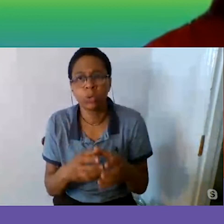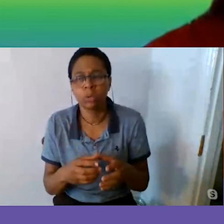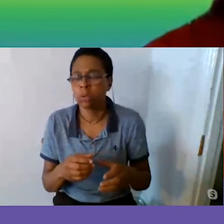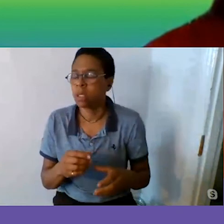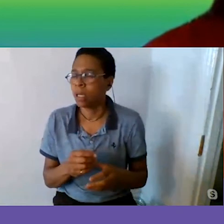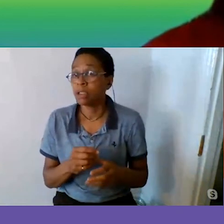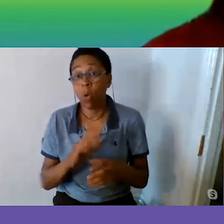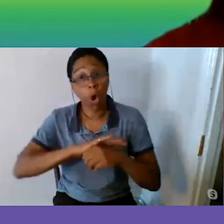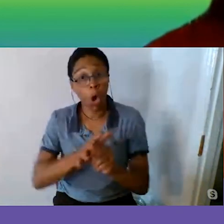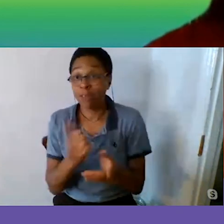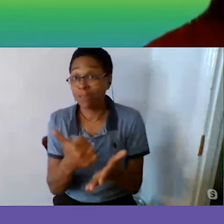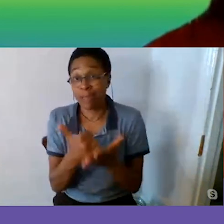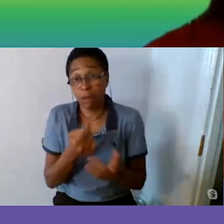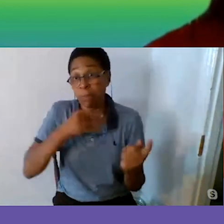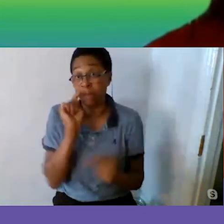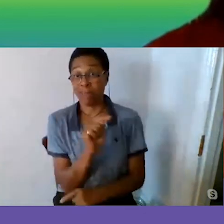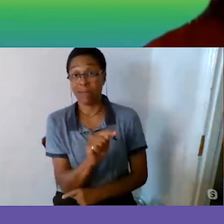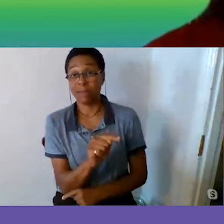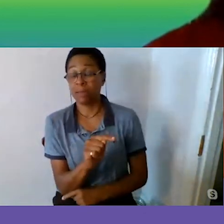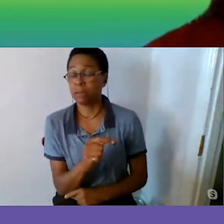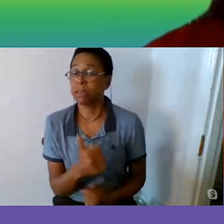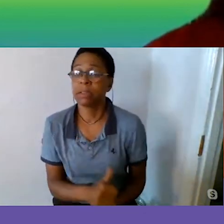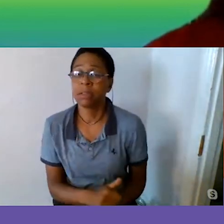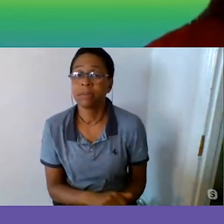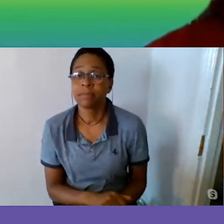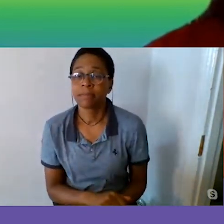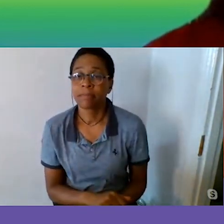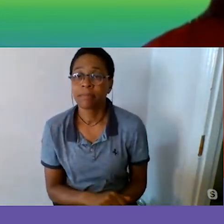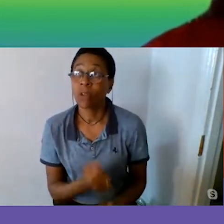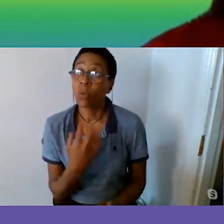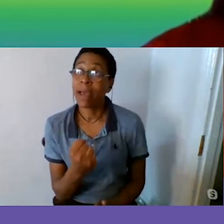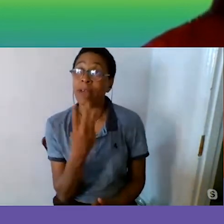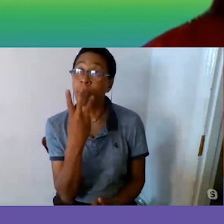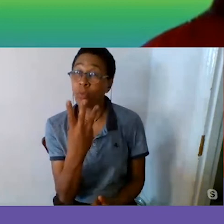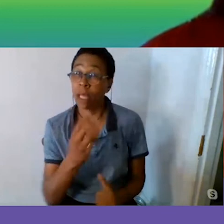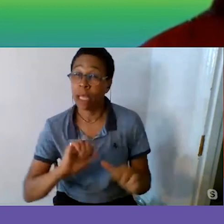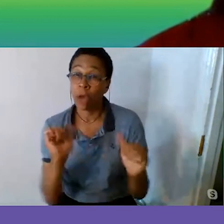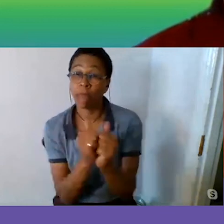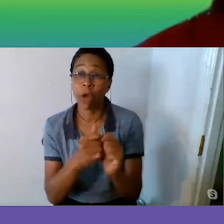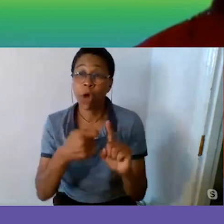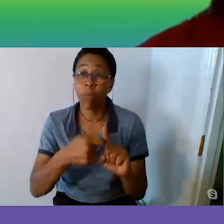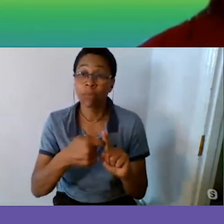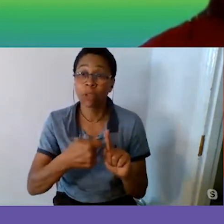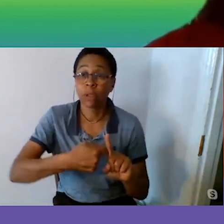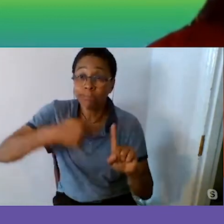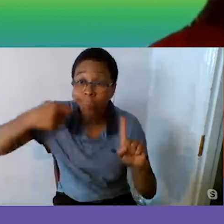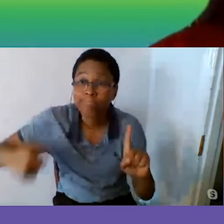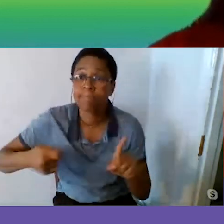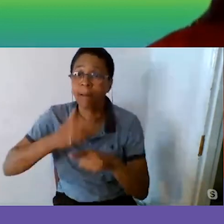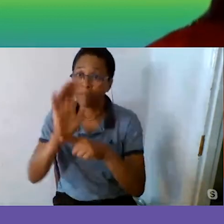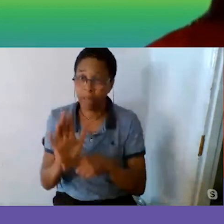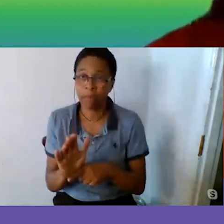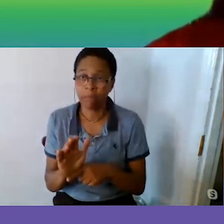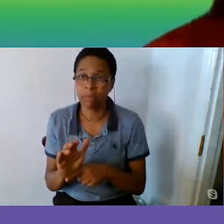linings. We have 3 confirmed feature films, global exclusive new releases coming up,